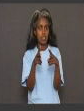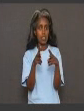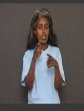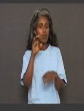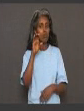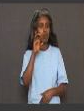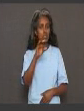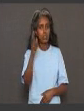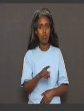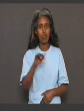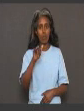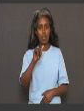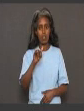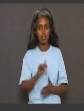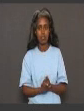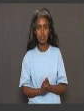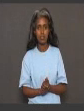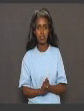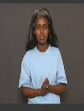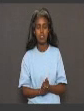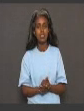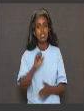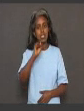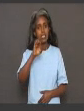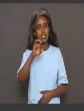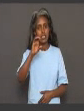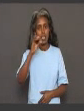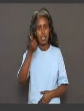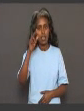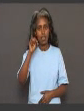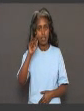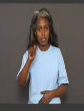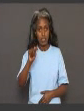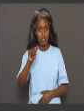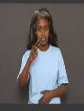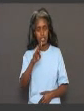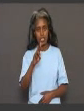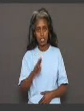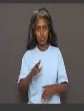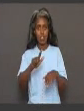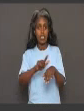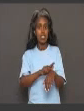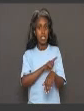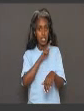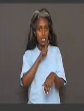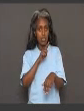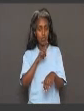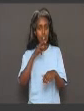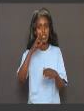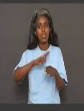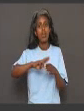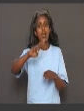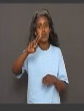over Y. The secant is the ratio of the length of the